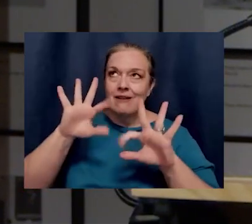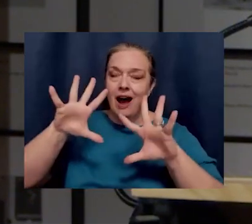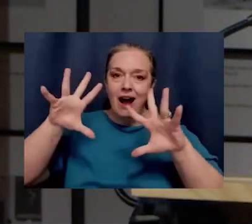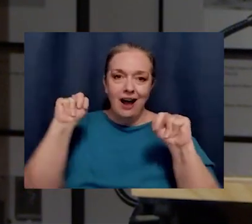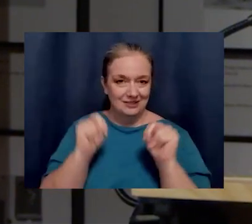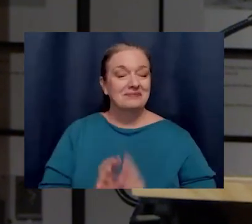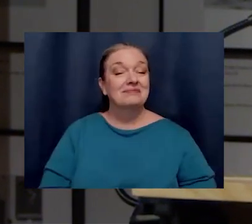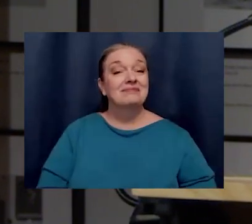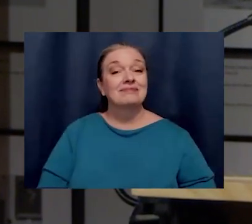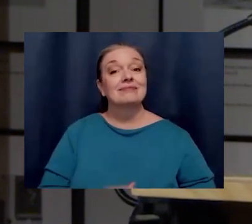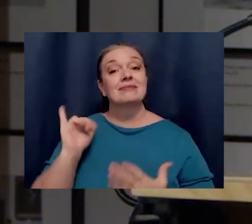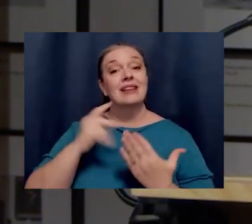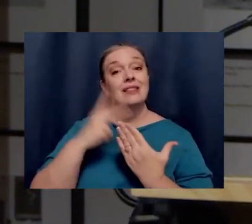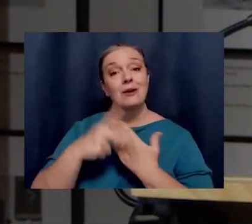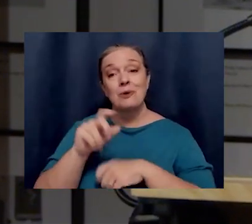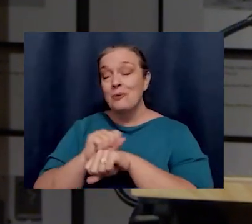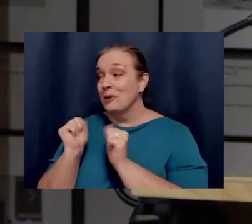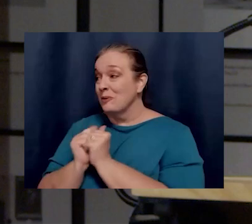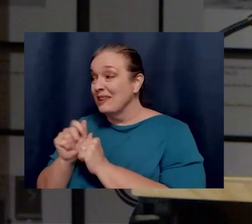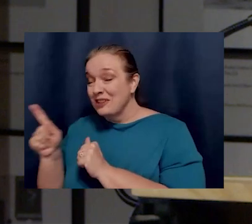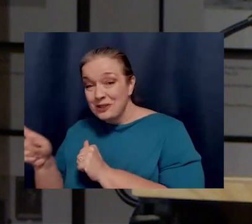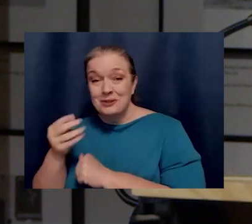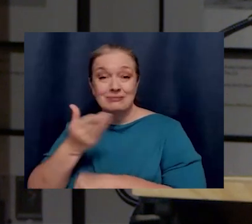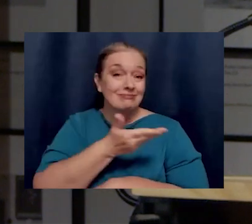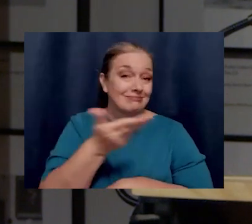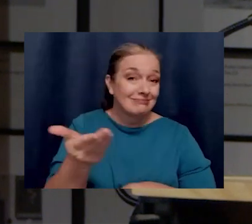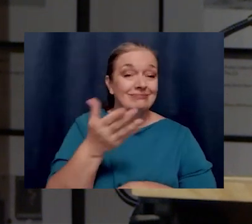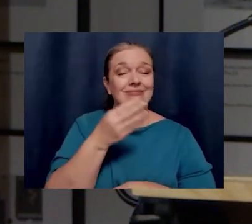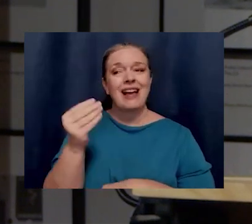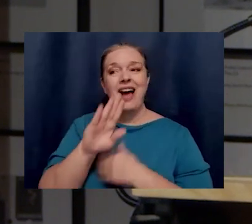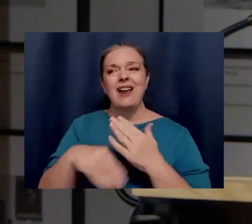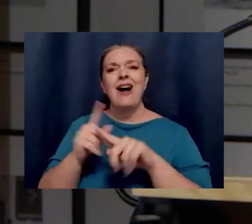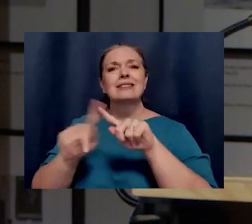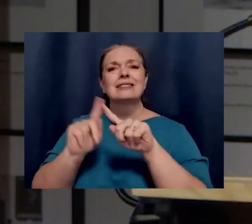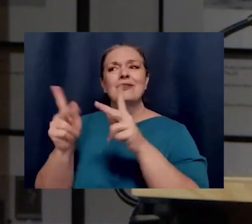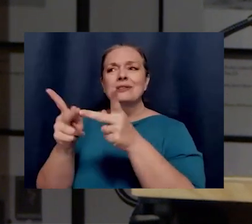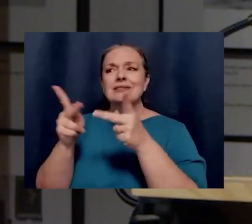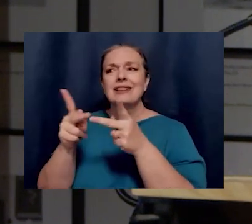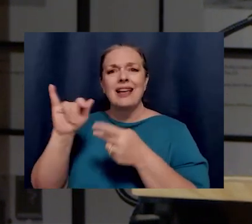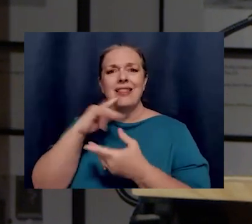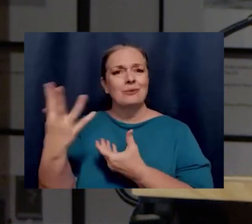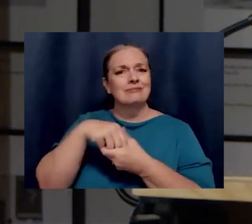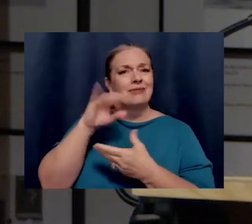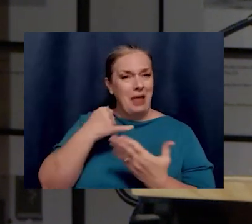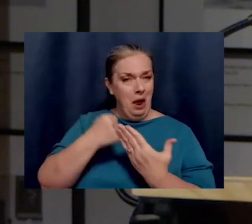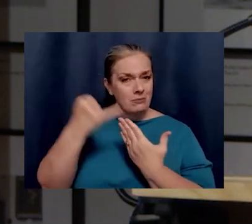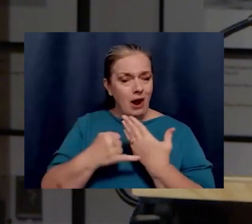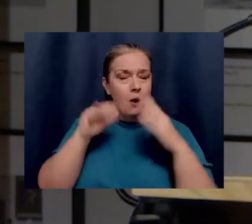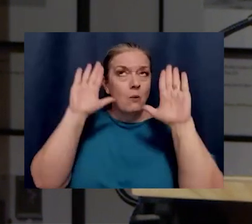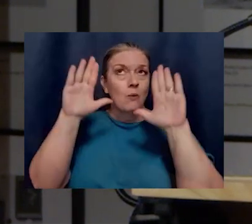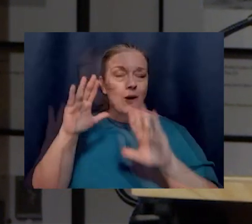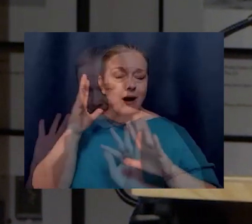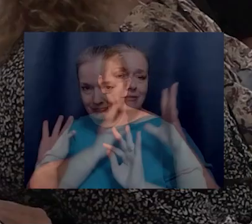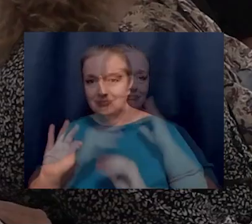Working on that program with you and all the participating sites was both a wonderful learning experience, and I'm forever grateful